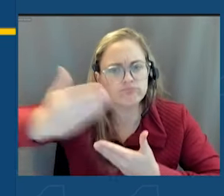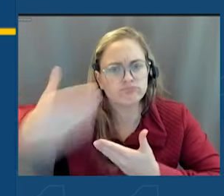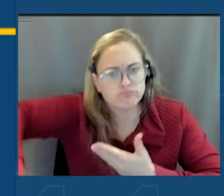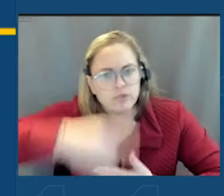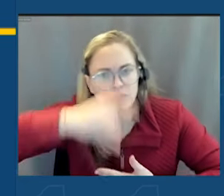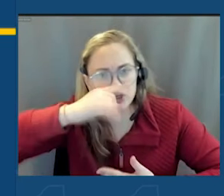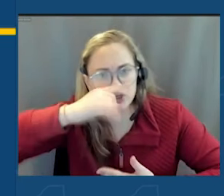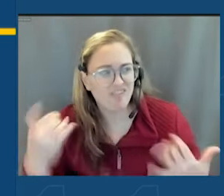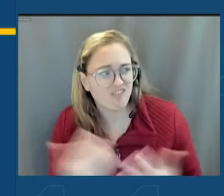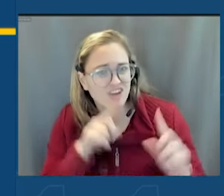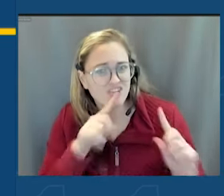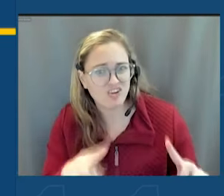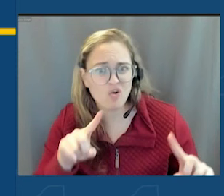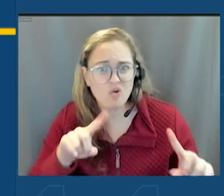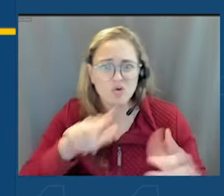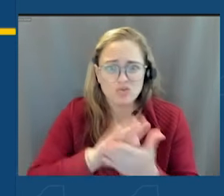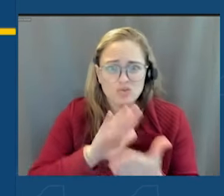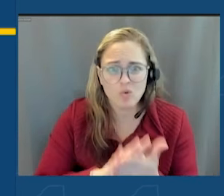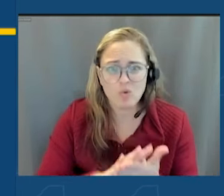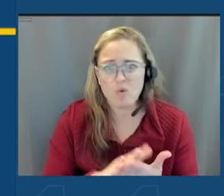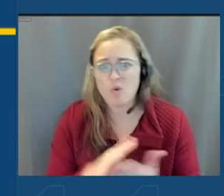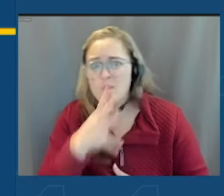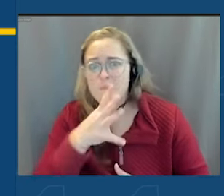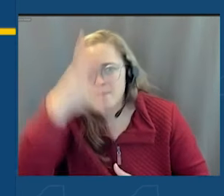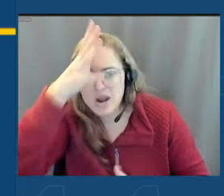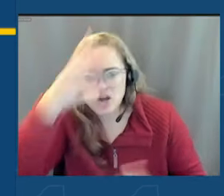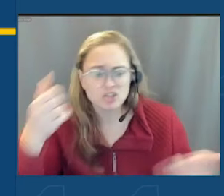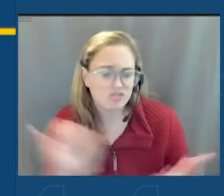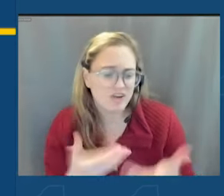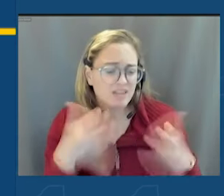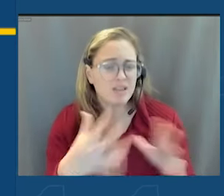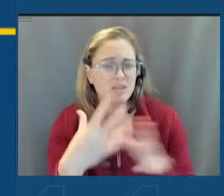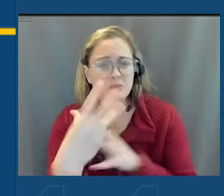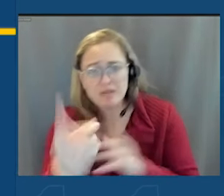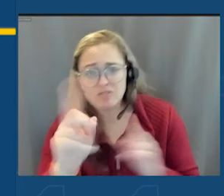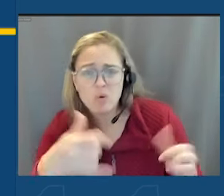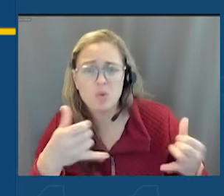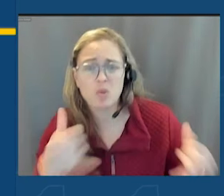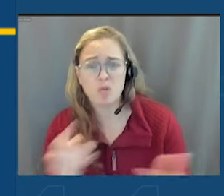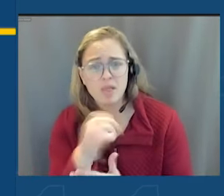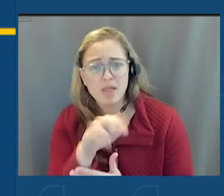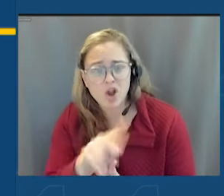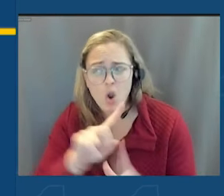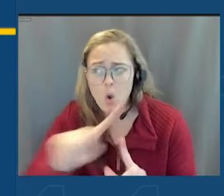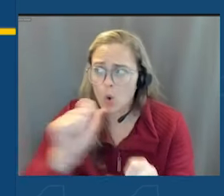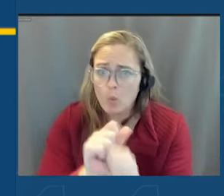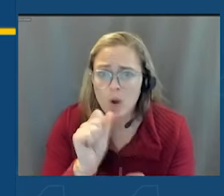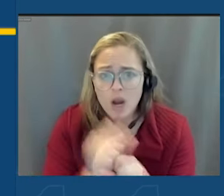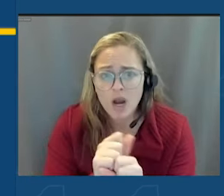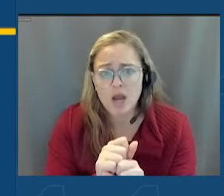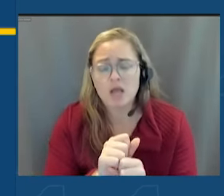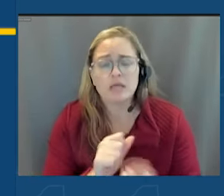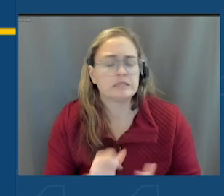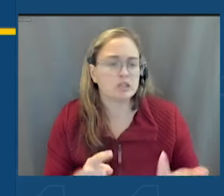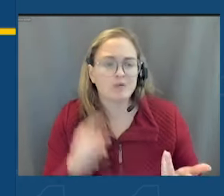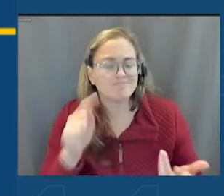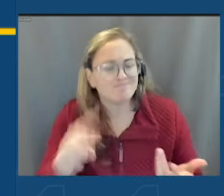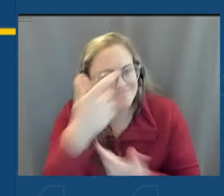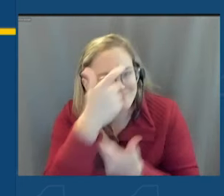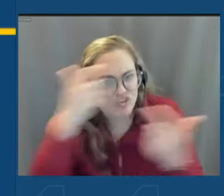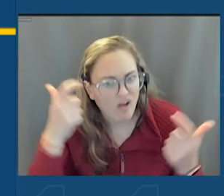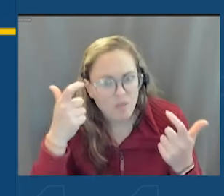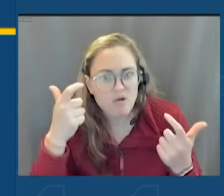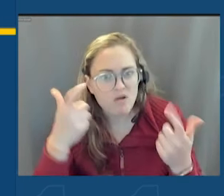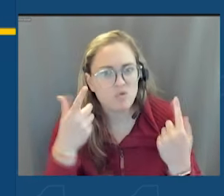go down the street to school, or parents afraid to let their kids out the door to go to the playground or go to their work. So this is the trauma that we're trying